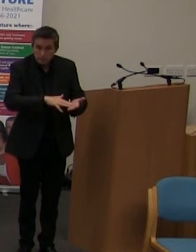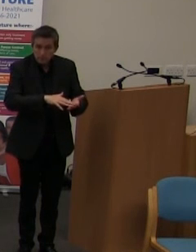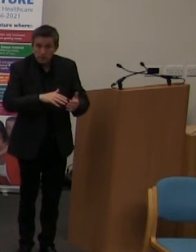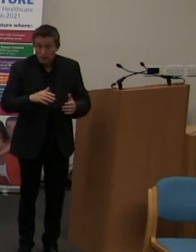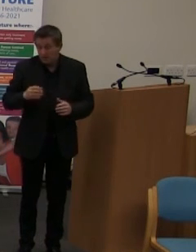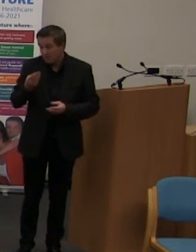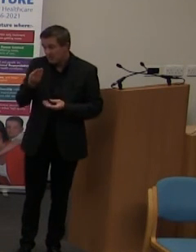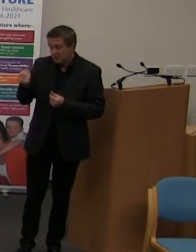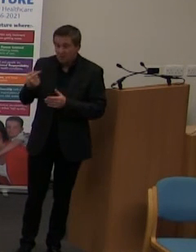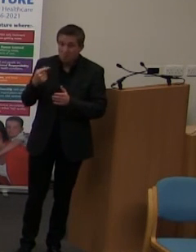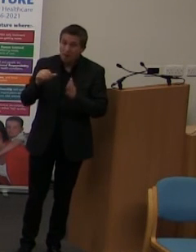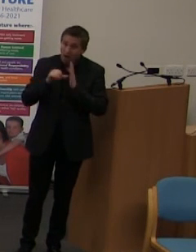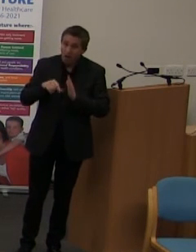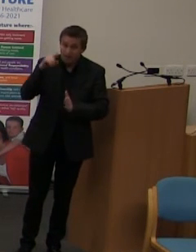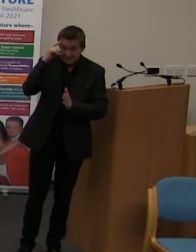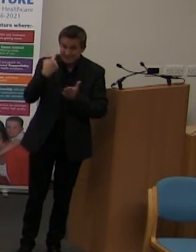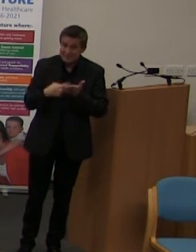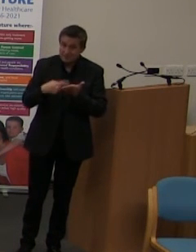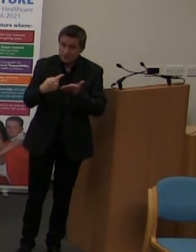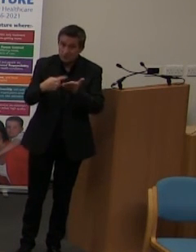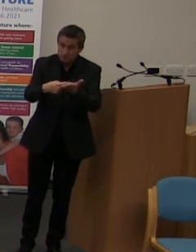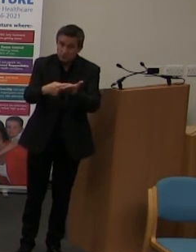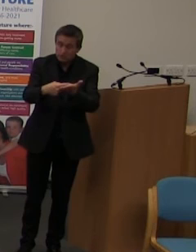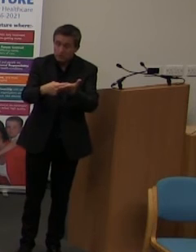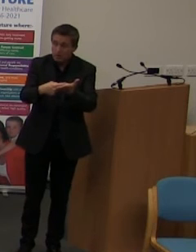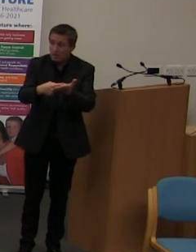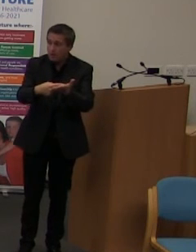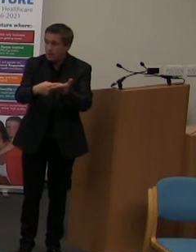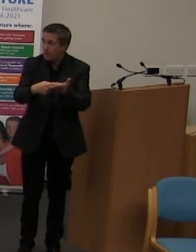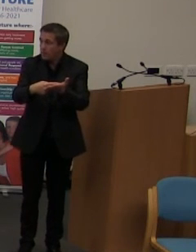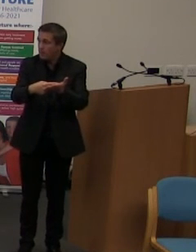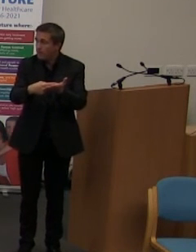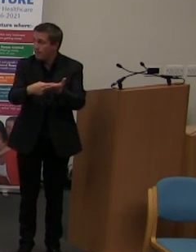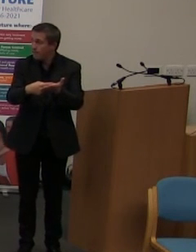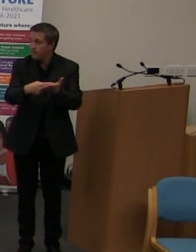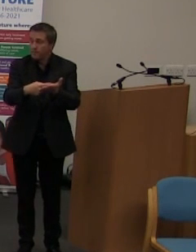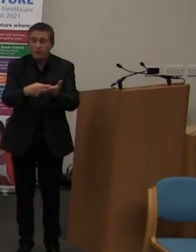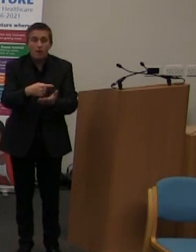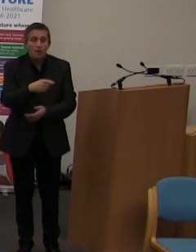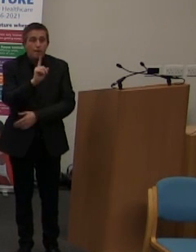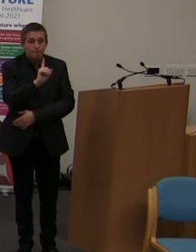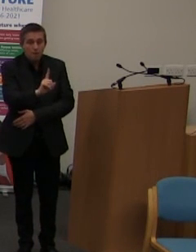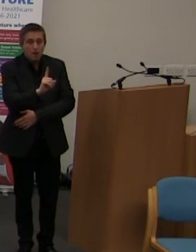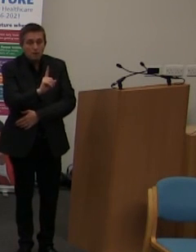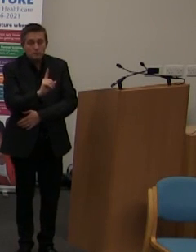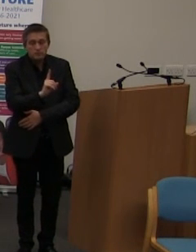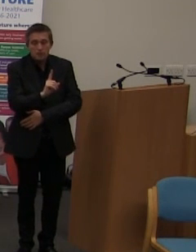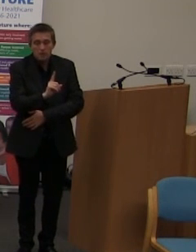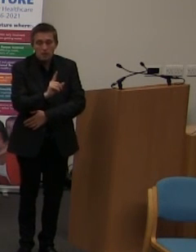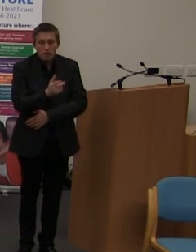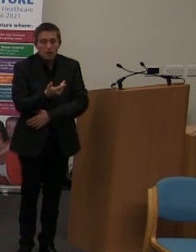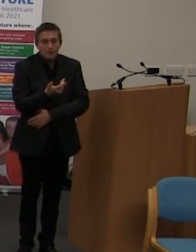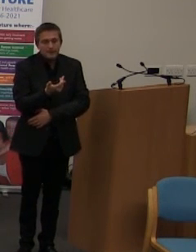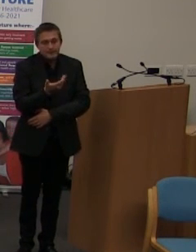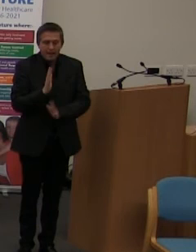decisions that have to be taken that will be ones that that will be fuel to some people, the decisions that you'd rather